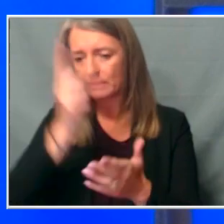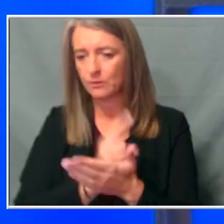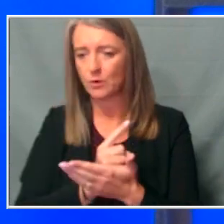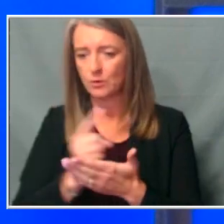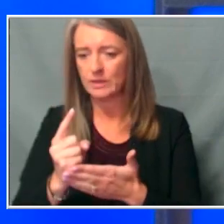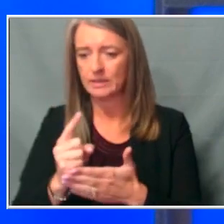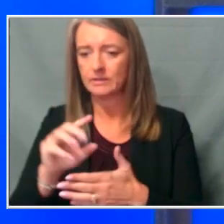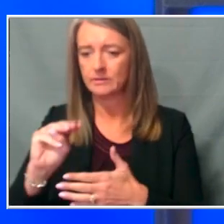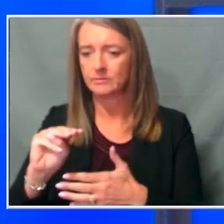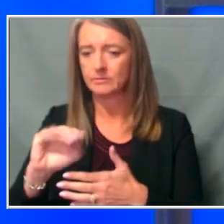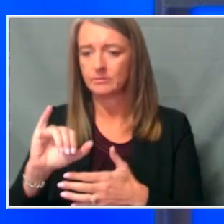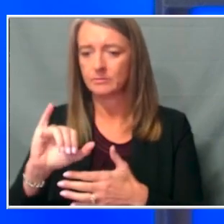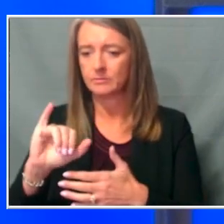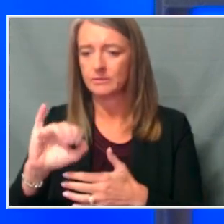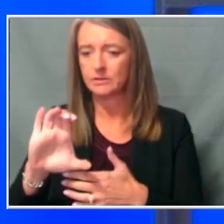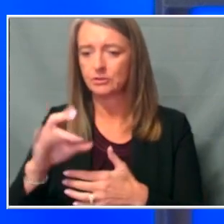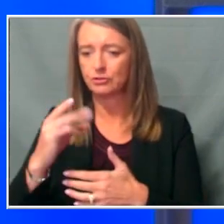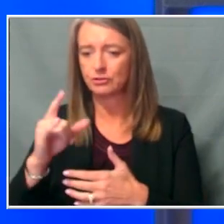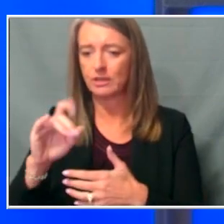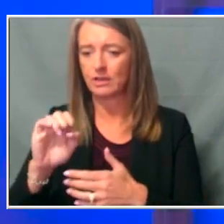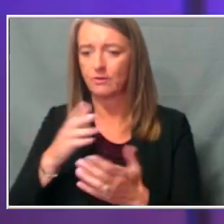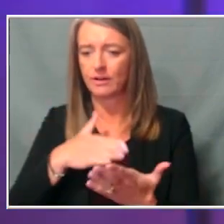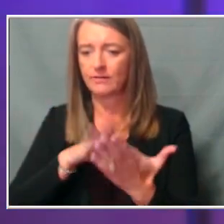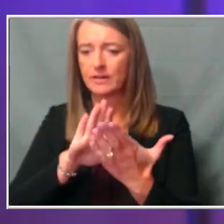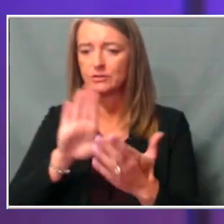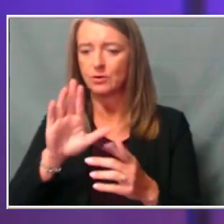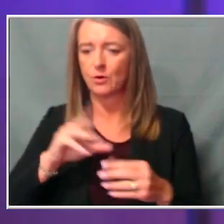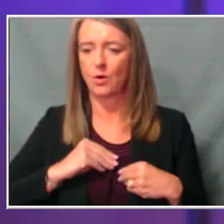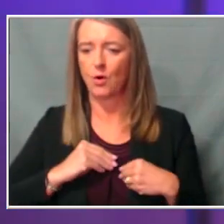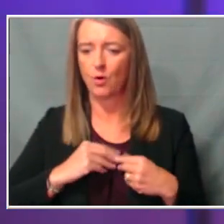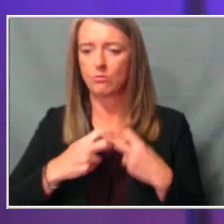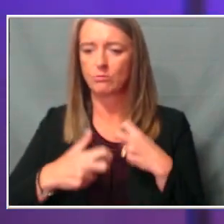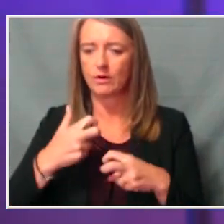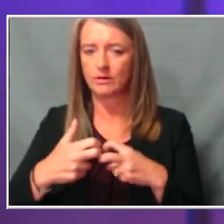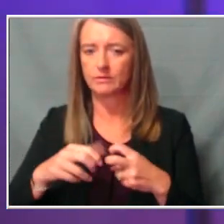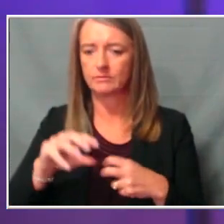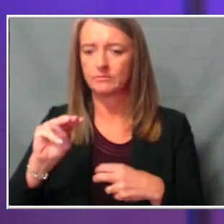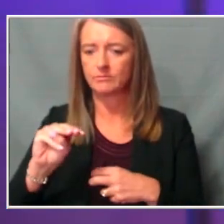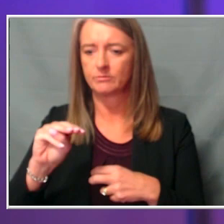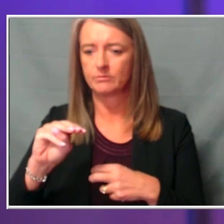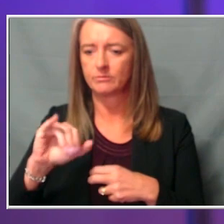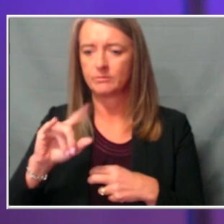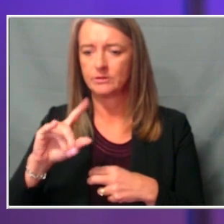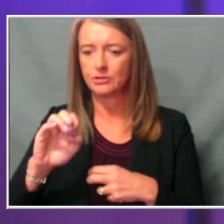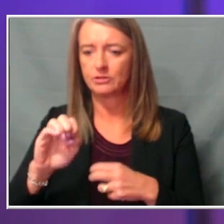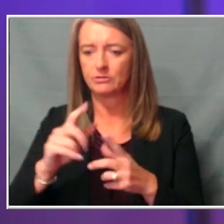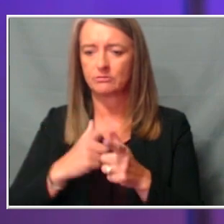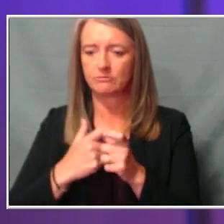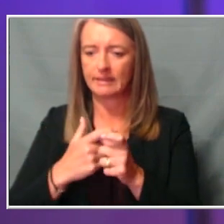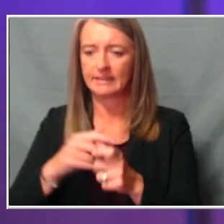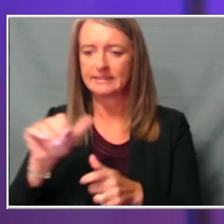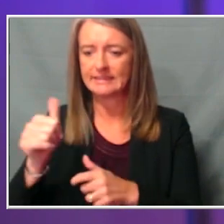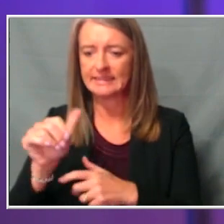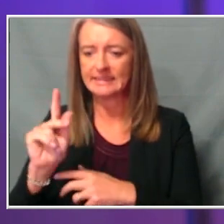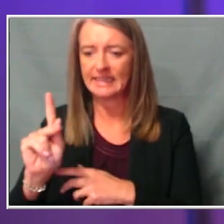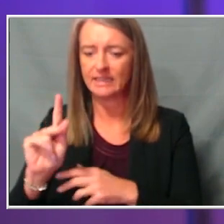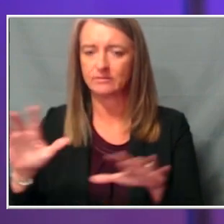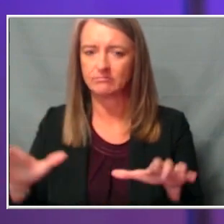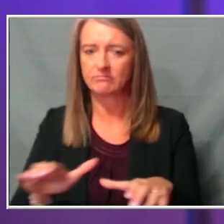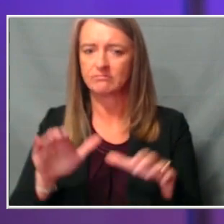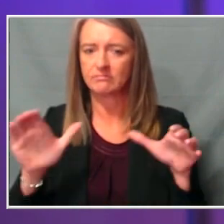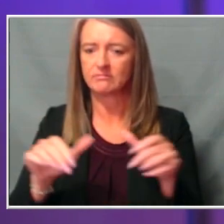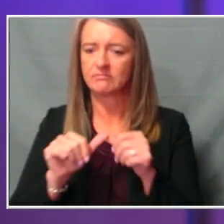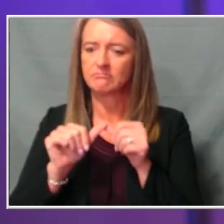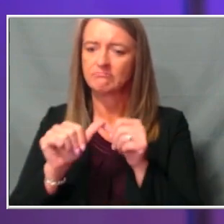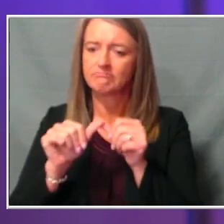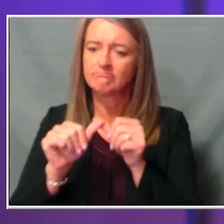Michelle would face a health problem of her own. Michelle DeMartino ran 10Ks and was always active. She contributed